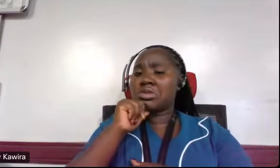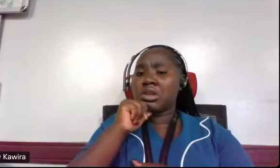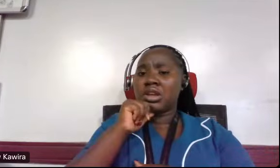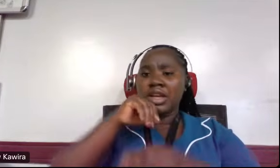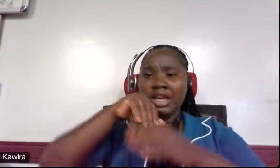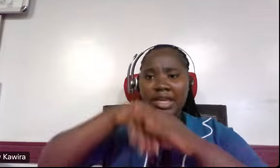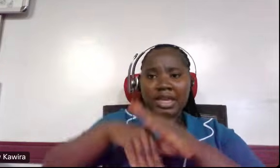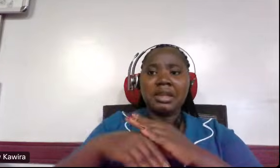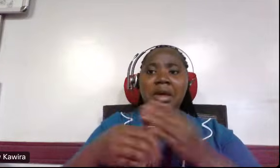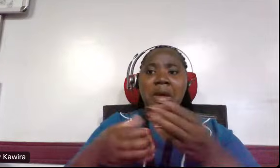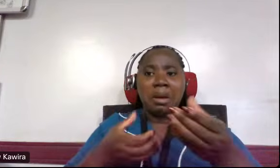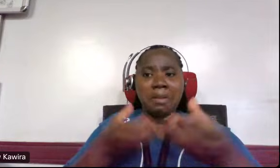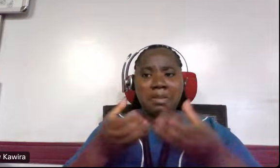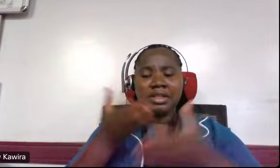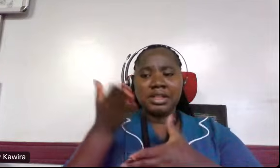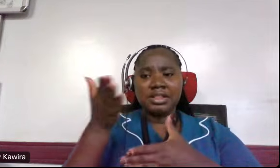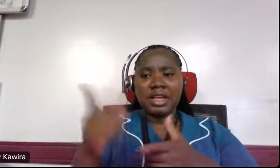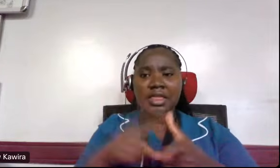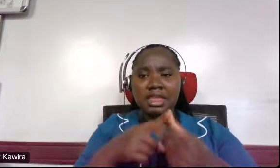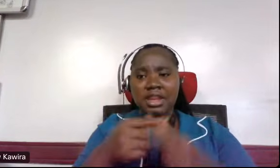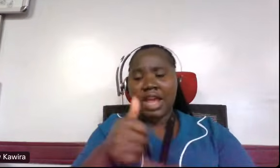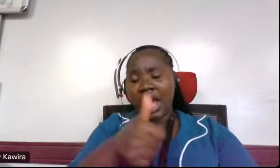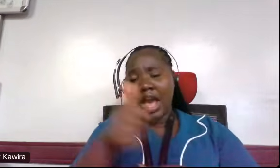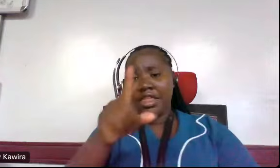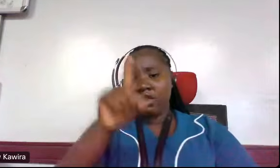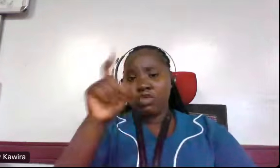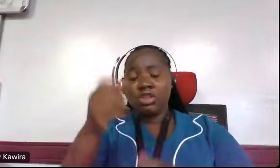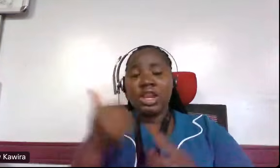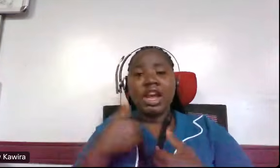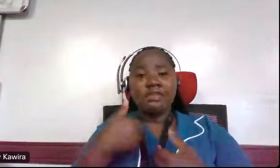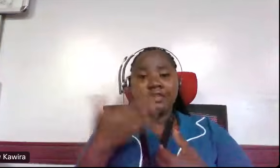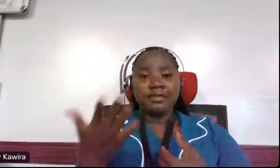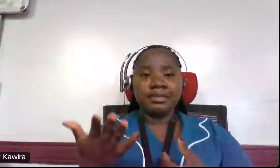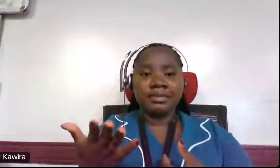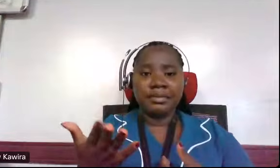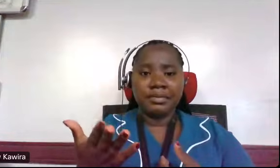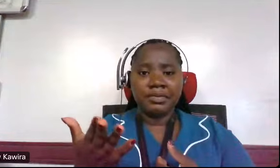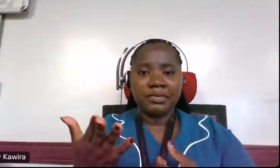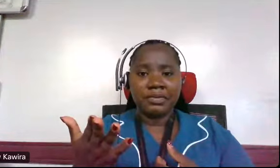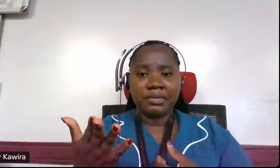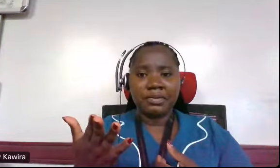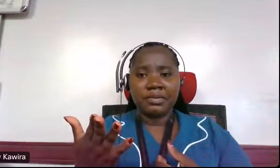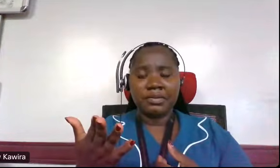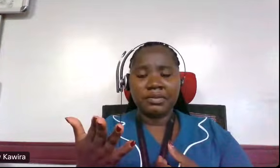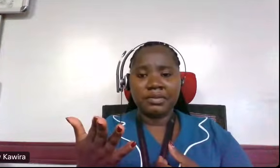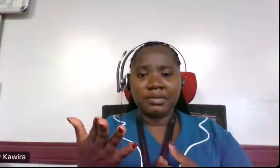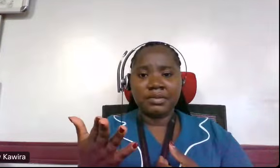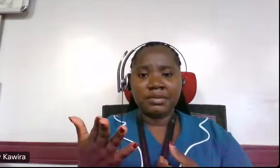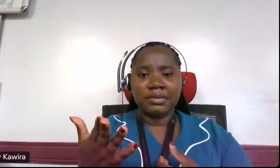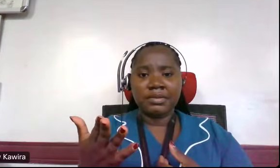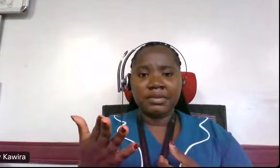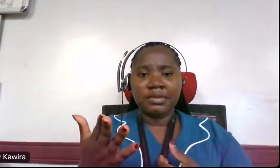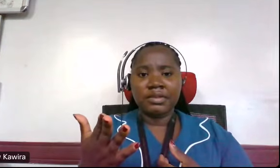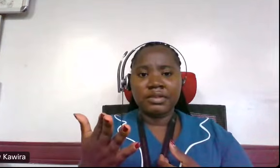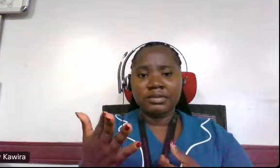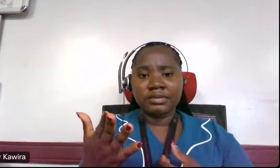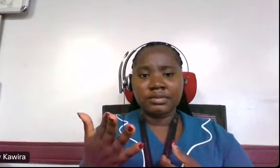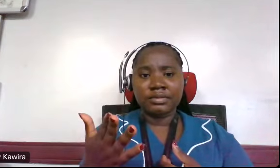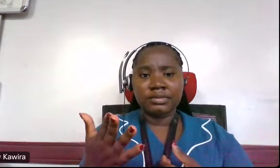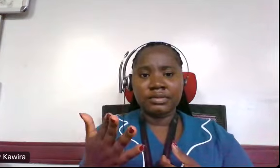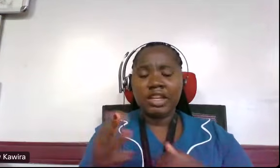Individuals in business. And then there's a second question. When the bottom line on the tax computation is